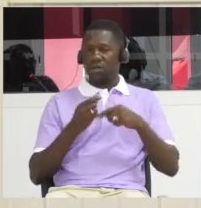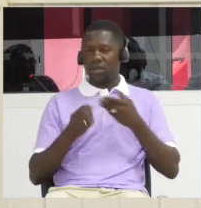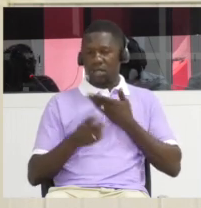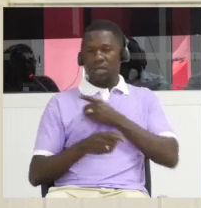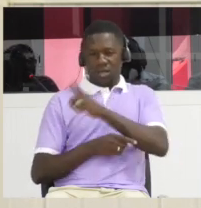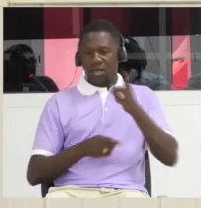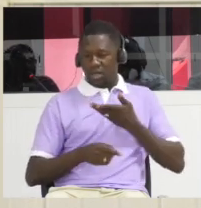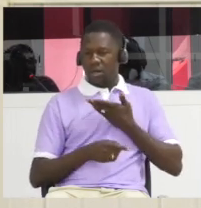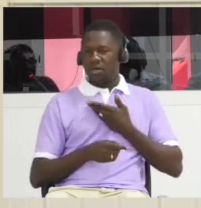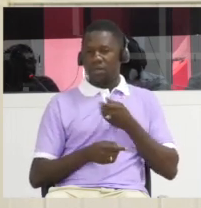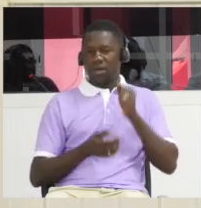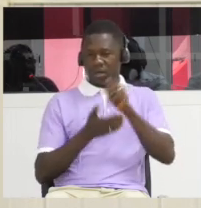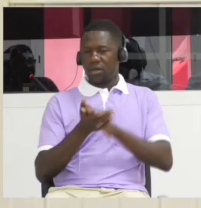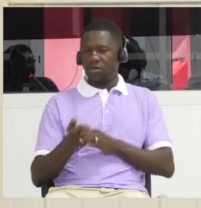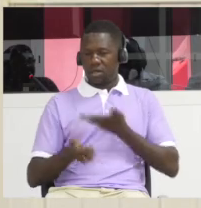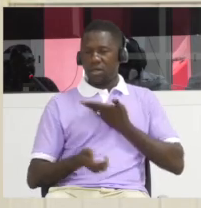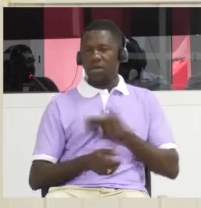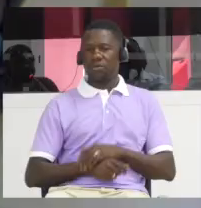allowances.